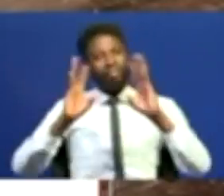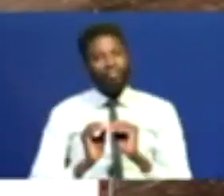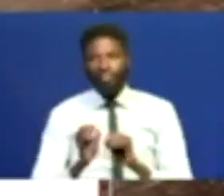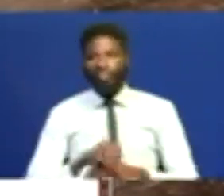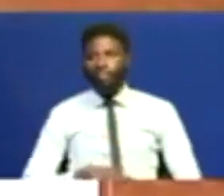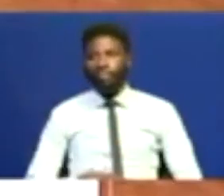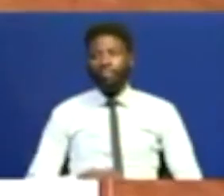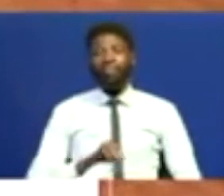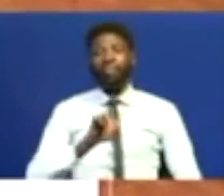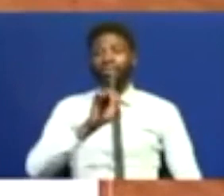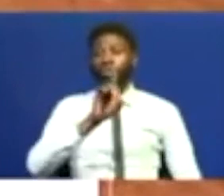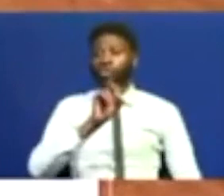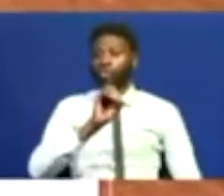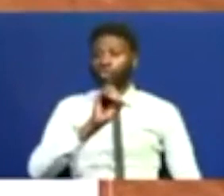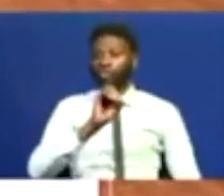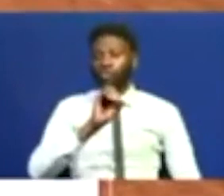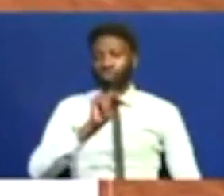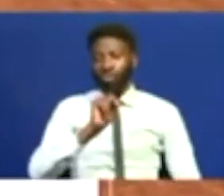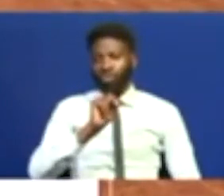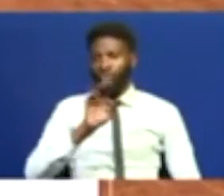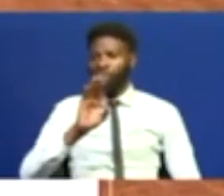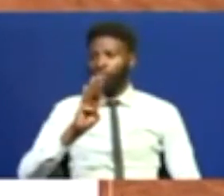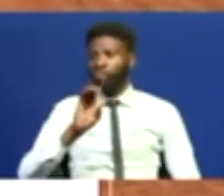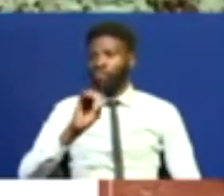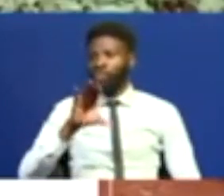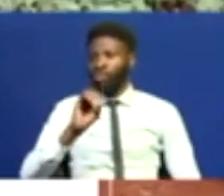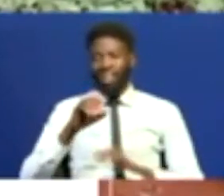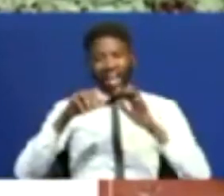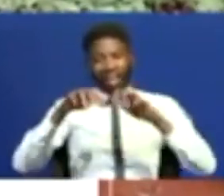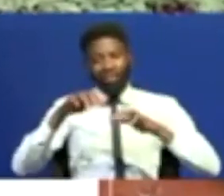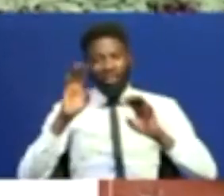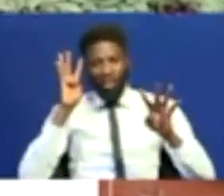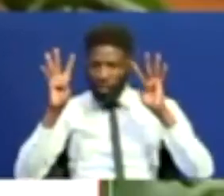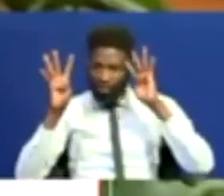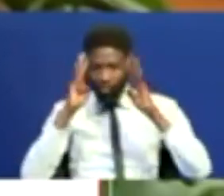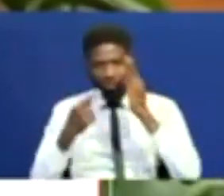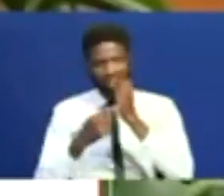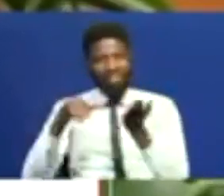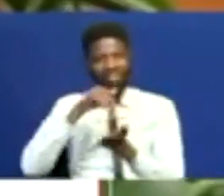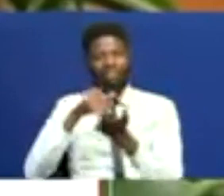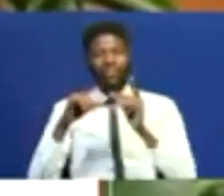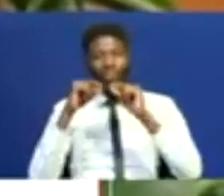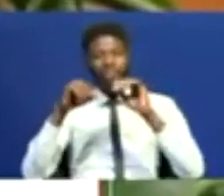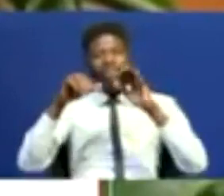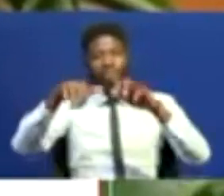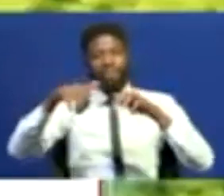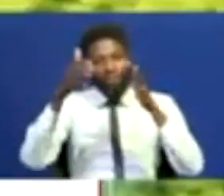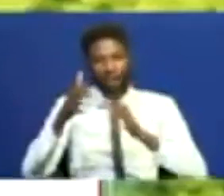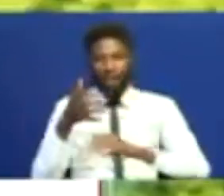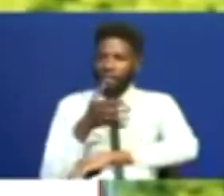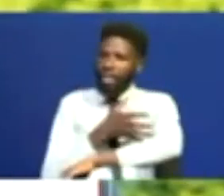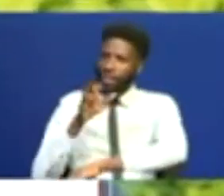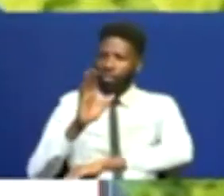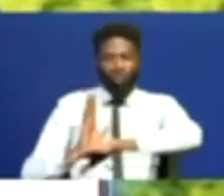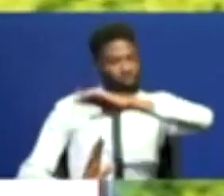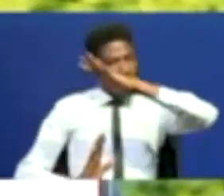The Don Bosco Agricultural Innovation and Technology Center says the empowerment of farmers remains a top priority.